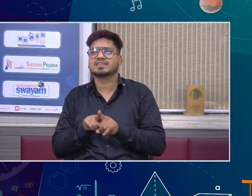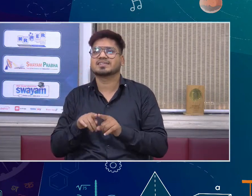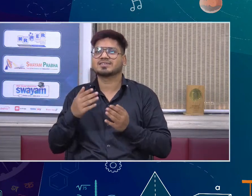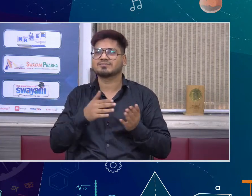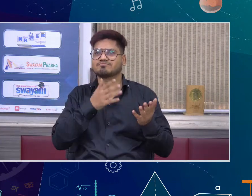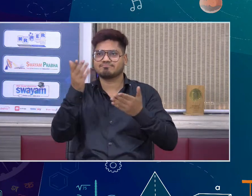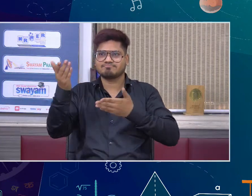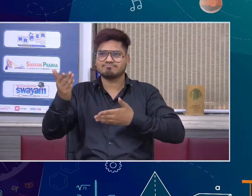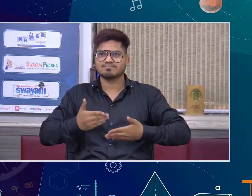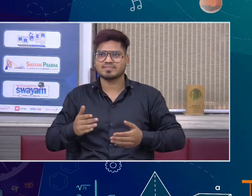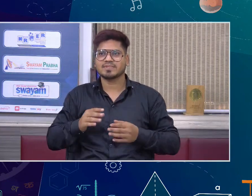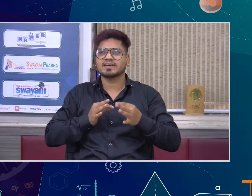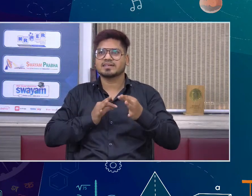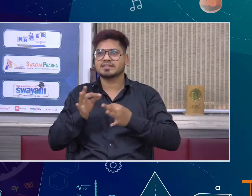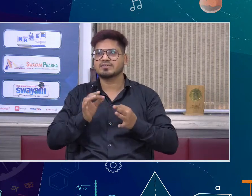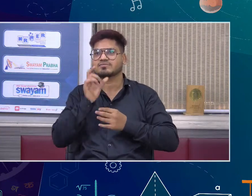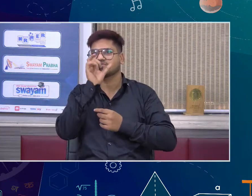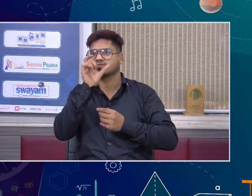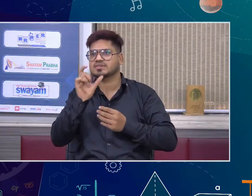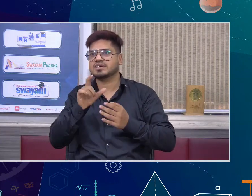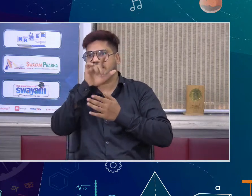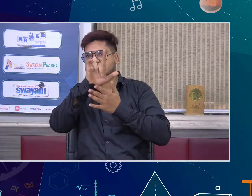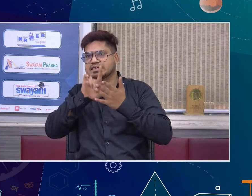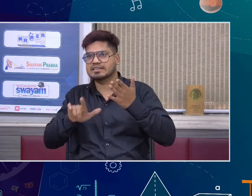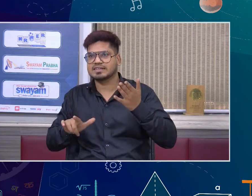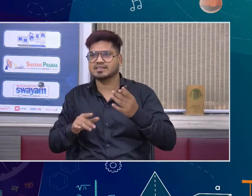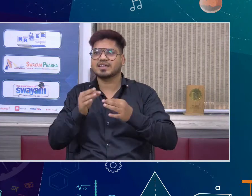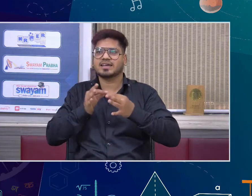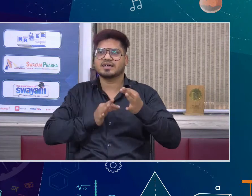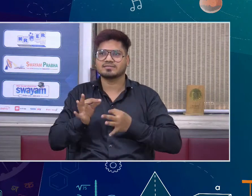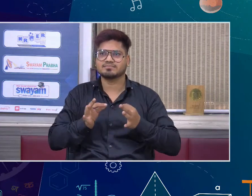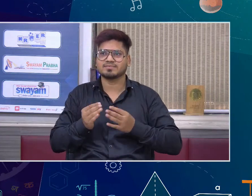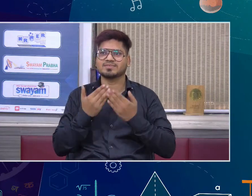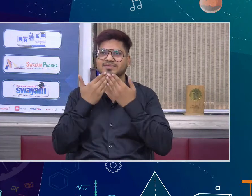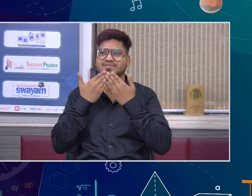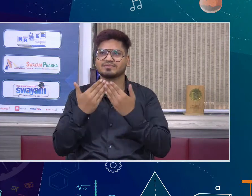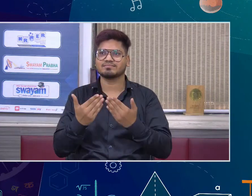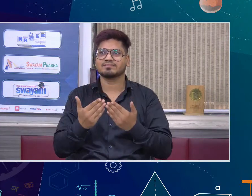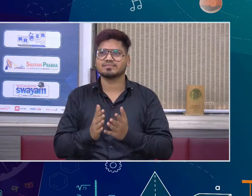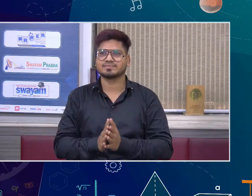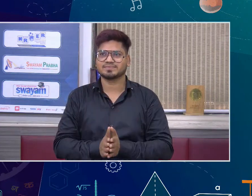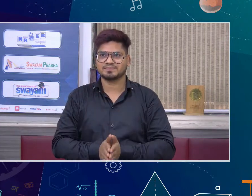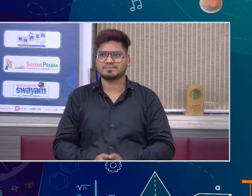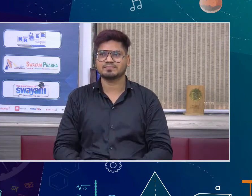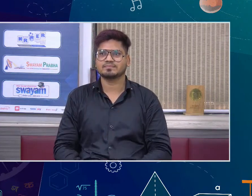here, for explaining each and every word in the sign language for our students. Thank you.